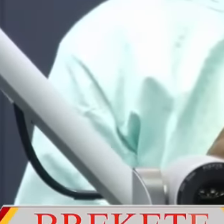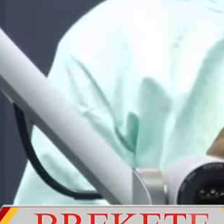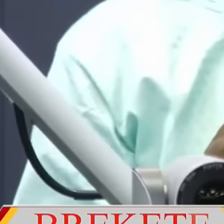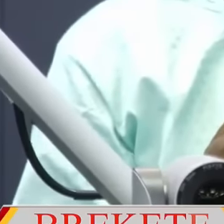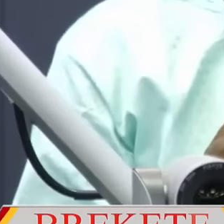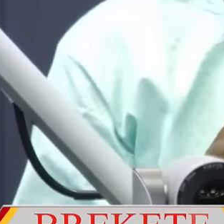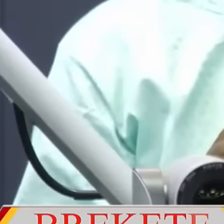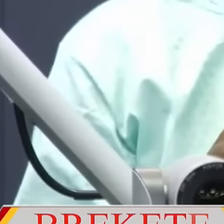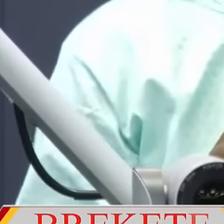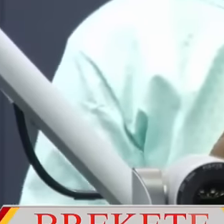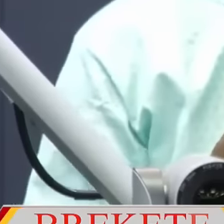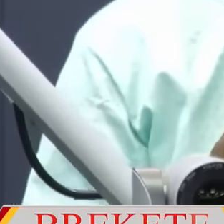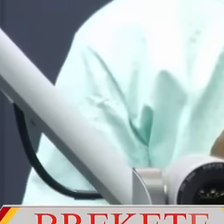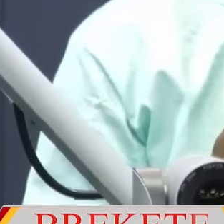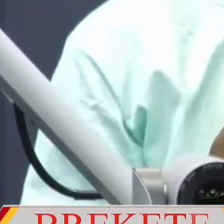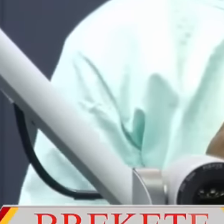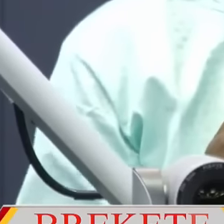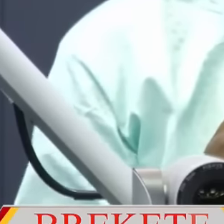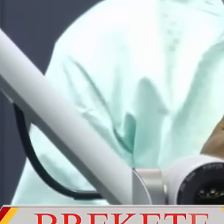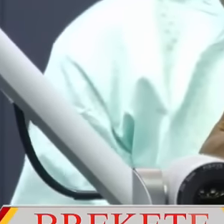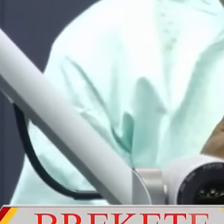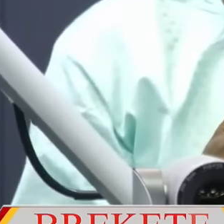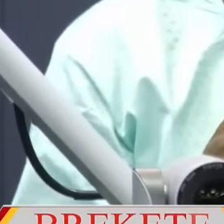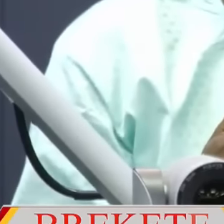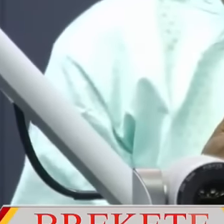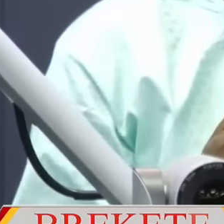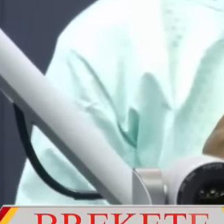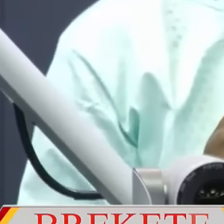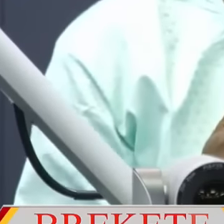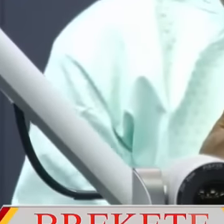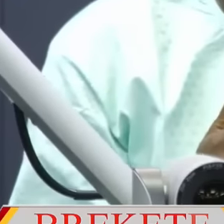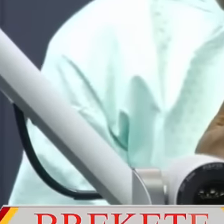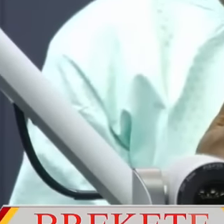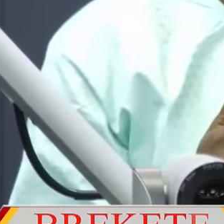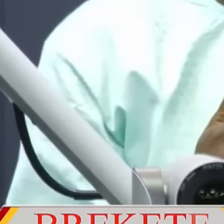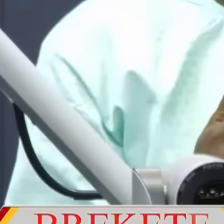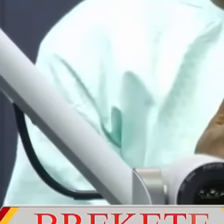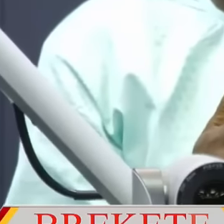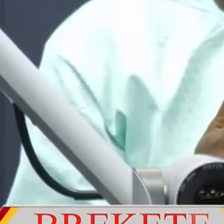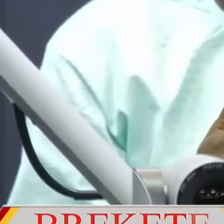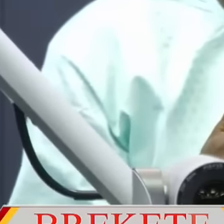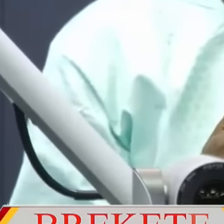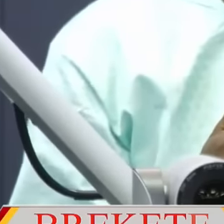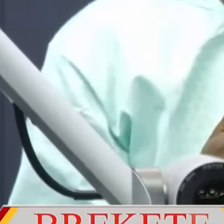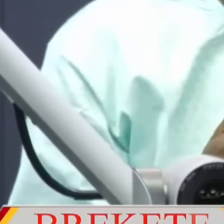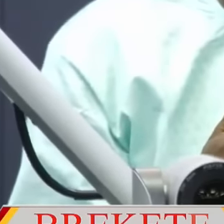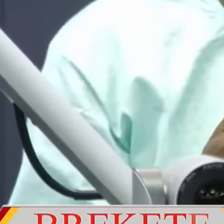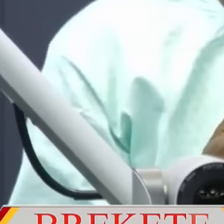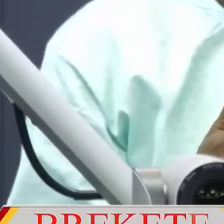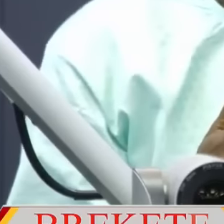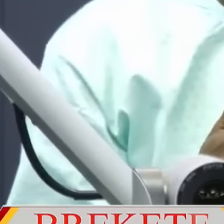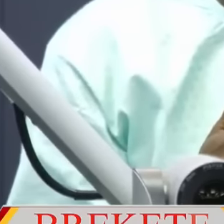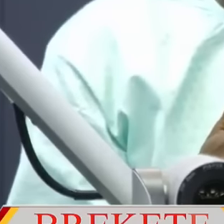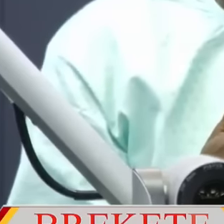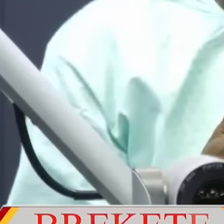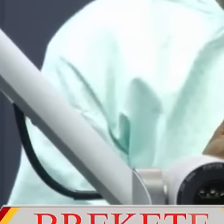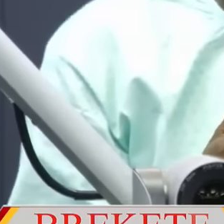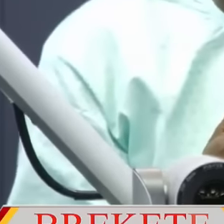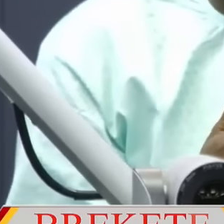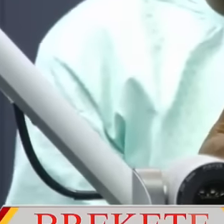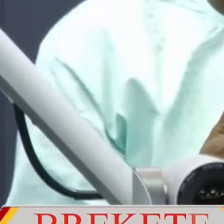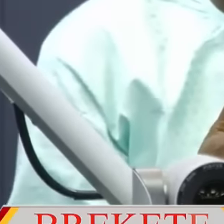farko dai sai daga baya sai ya ce ai shi zai iya kula da wata ta ce mata